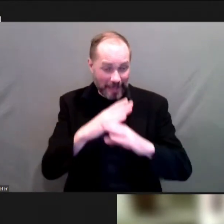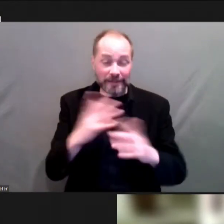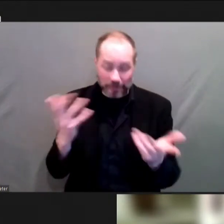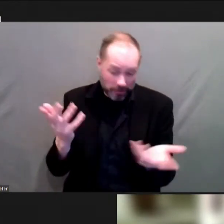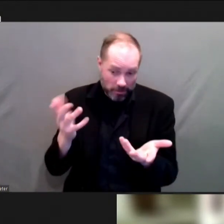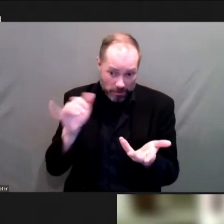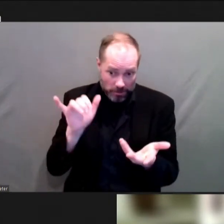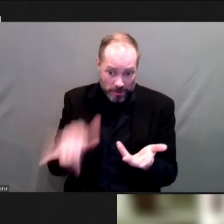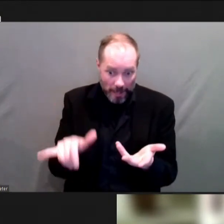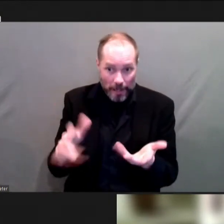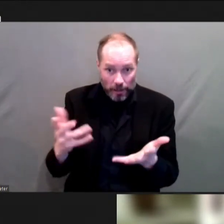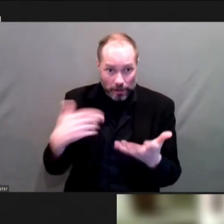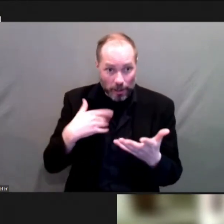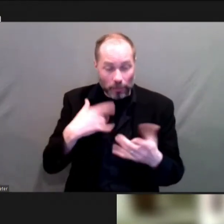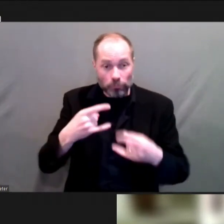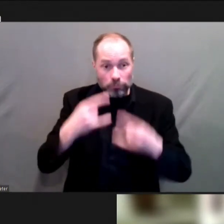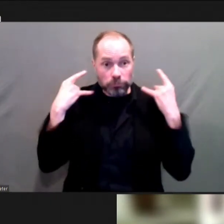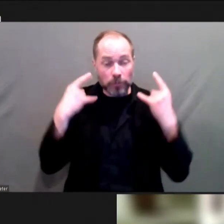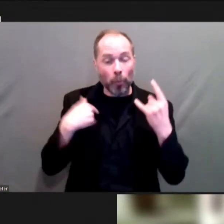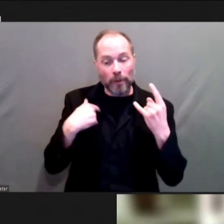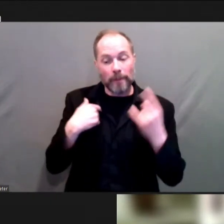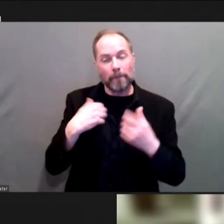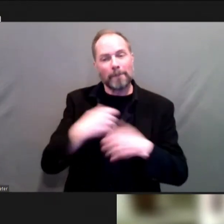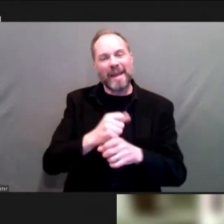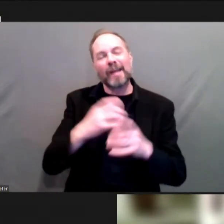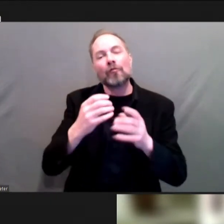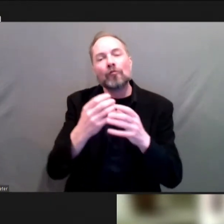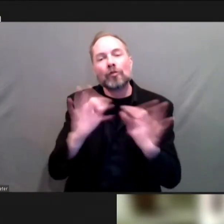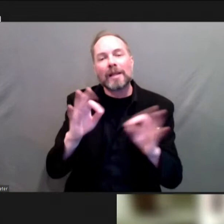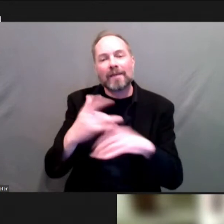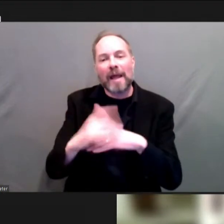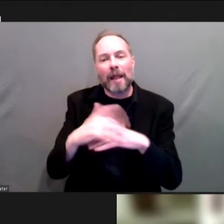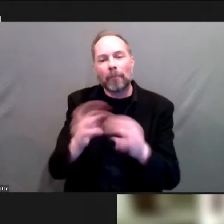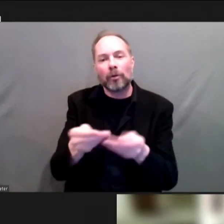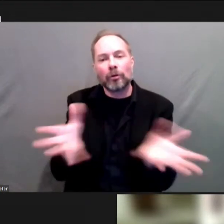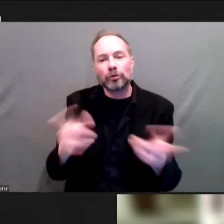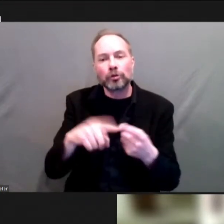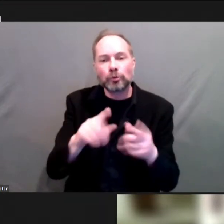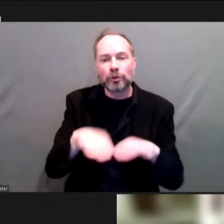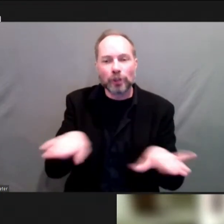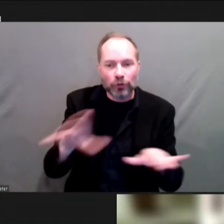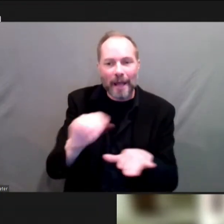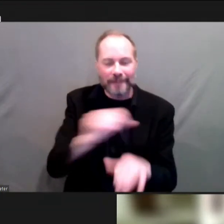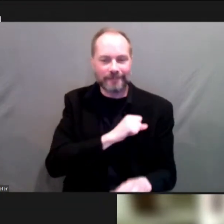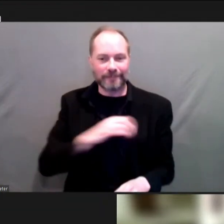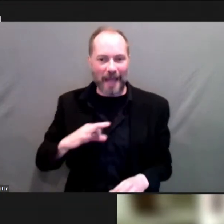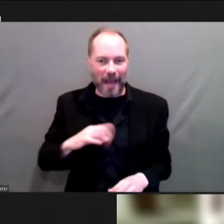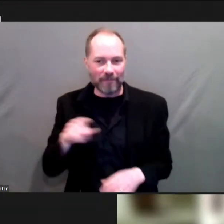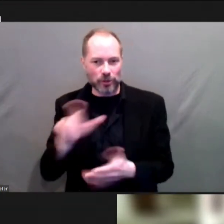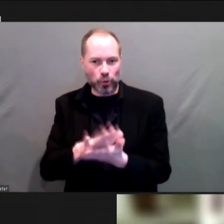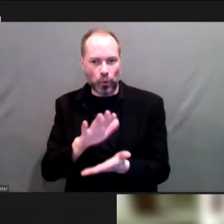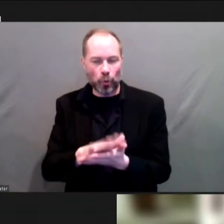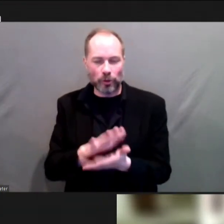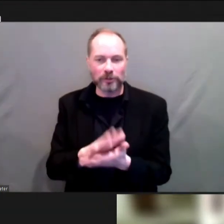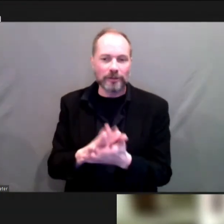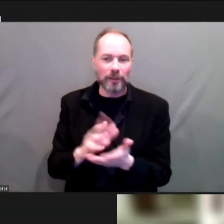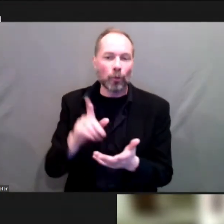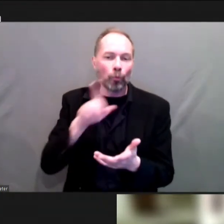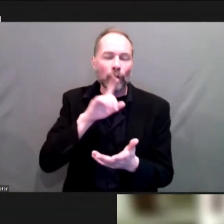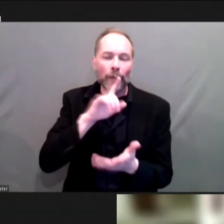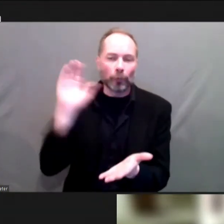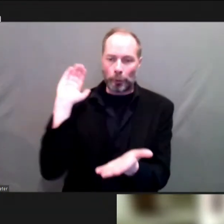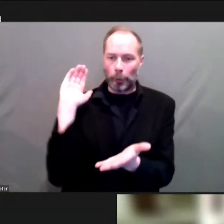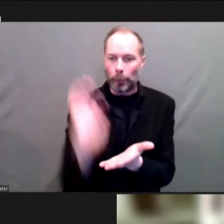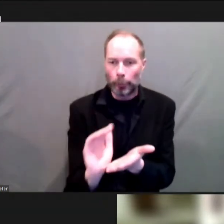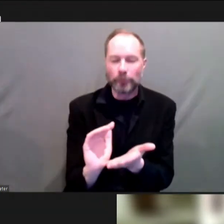available to every child, every teacher, it significantly decreases the risk of COVID transmission, much more so than the